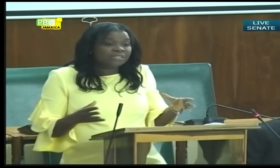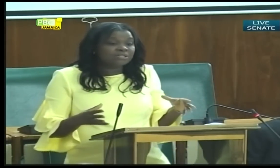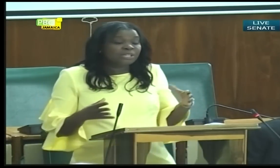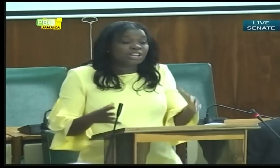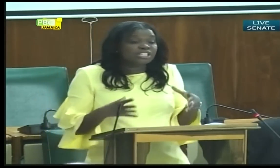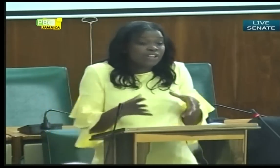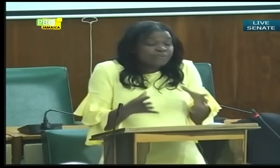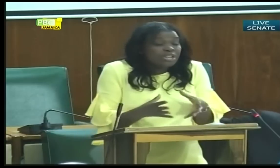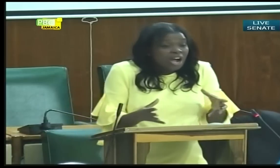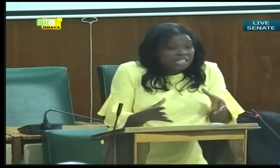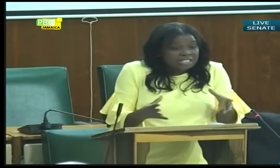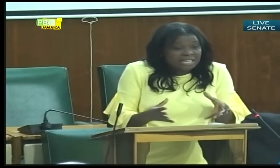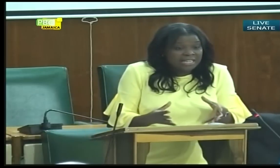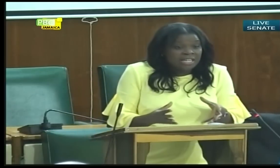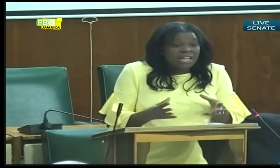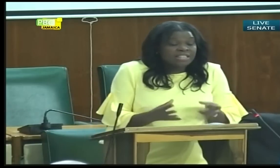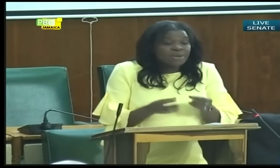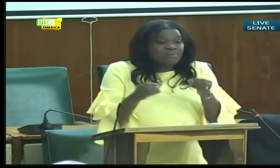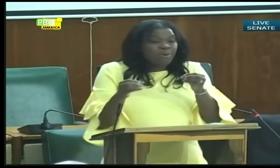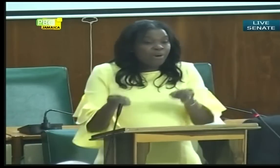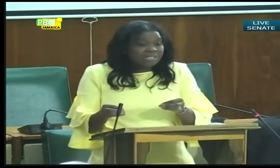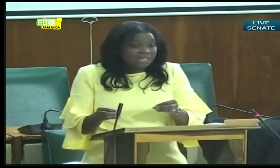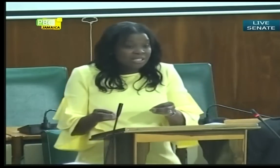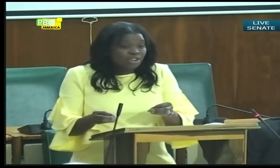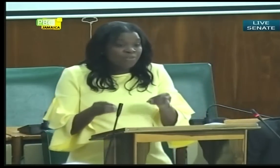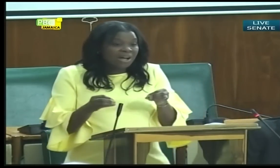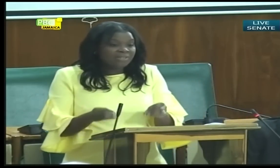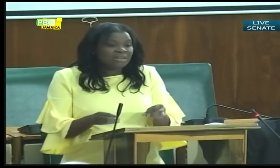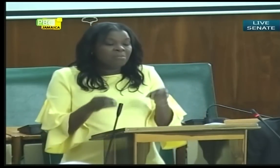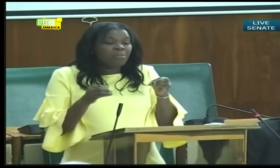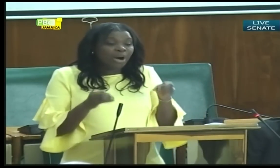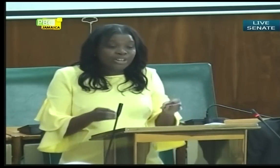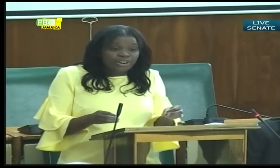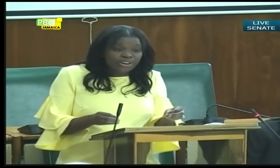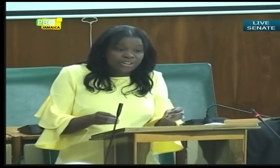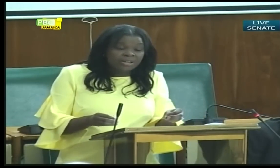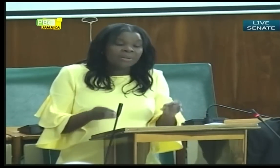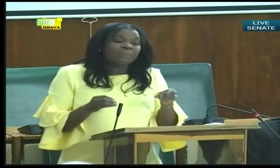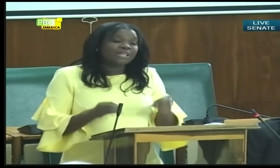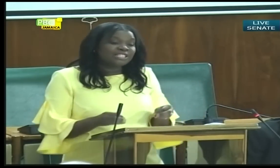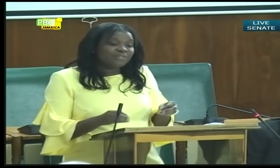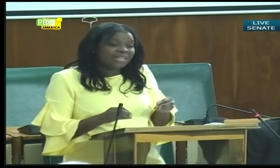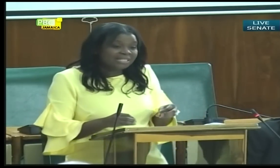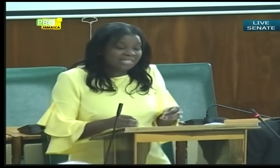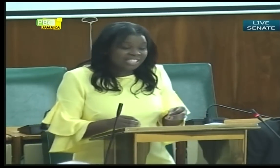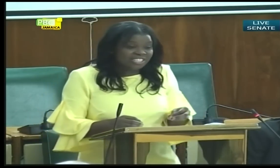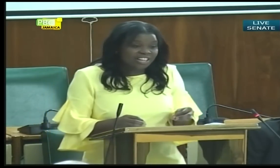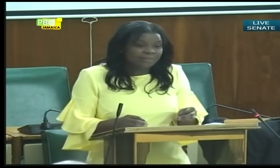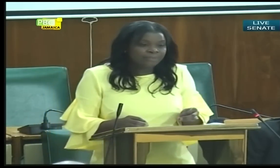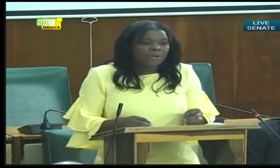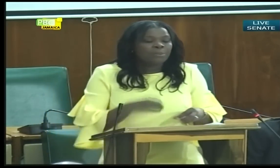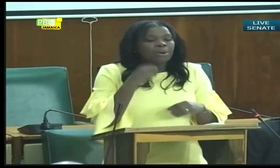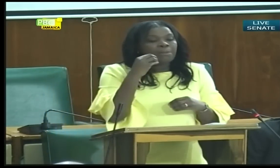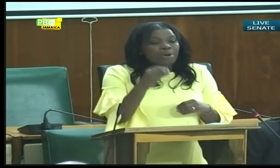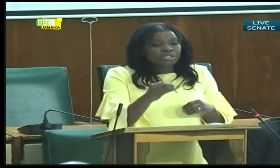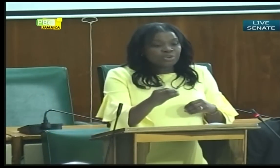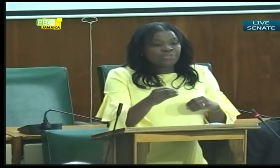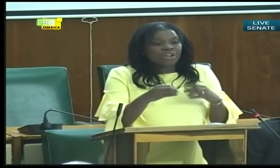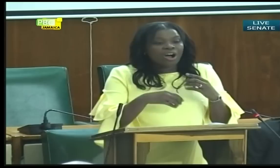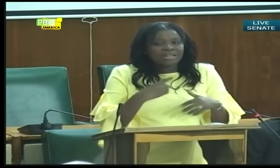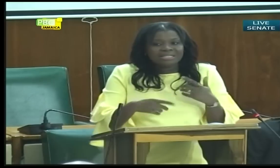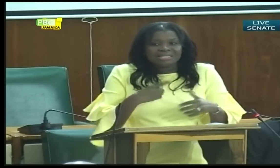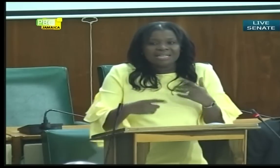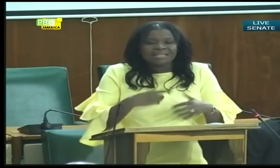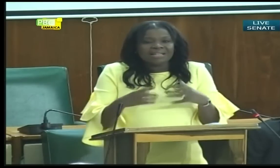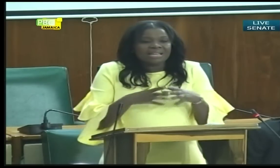of it is because they fully understand the importance of having a modern piece of legislation, but more so